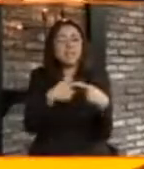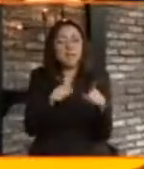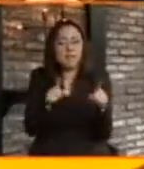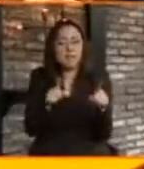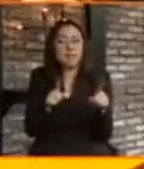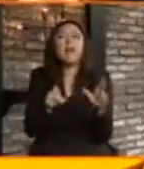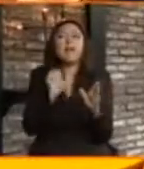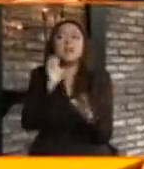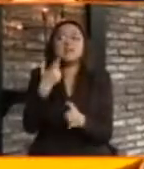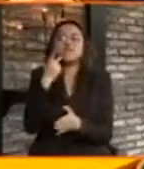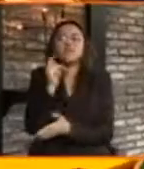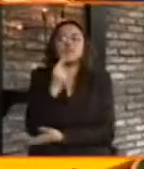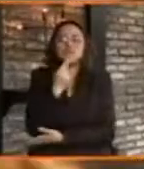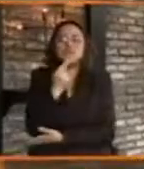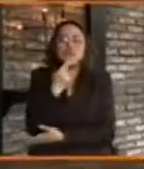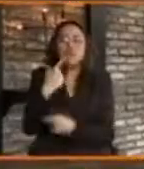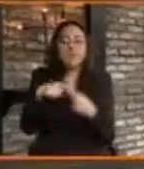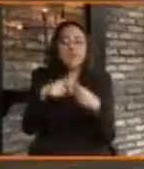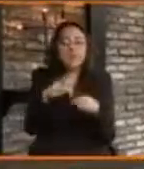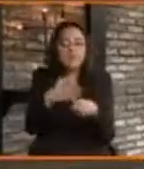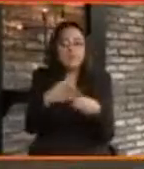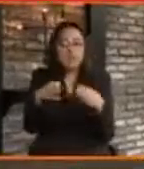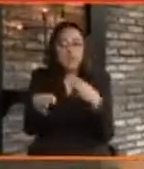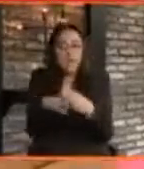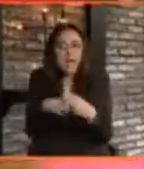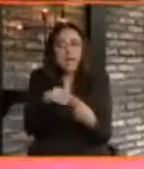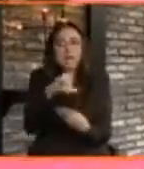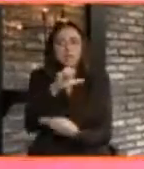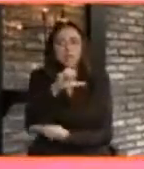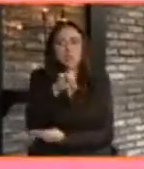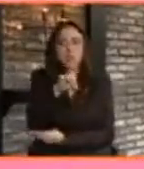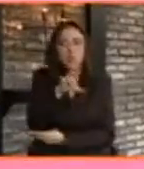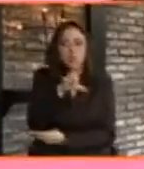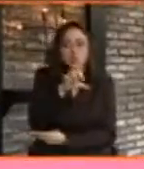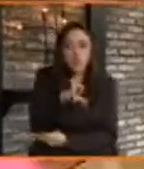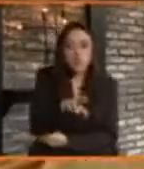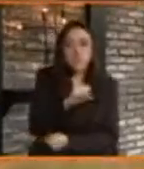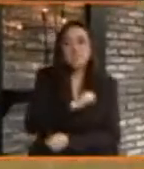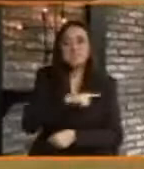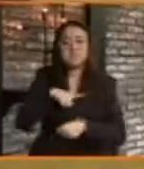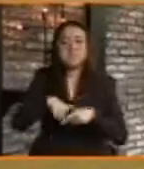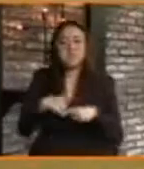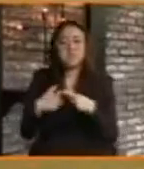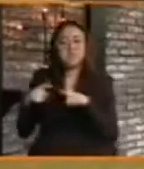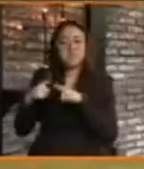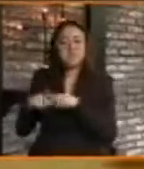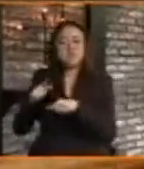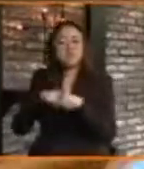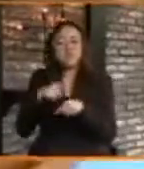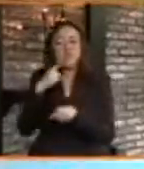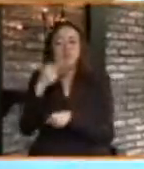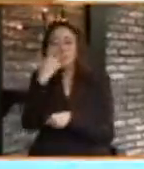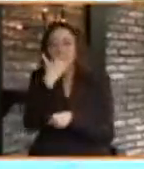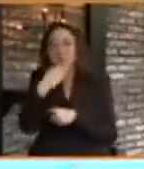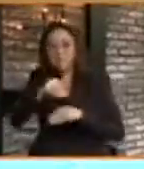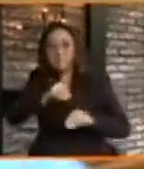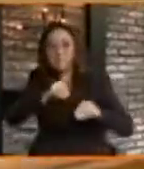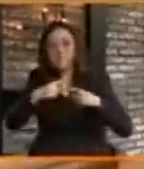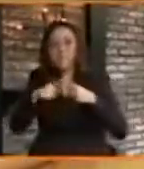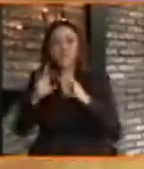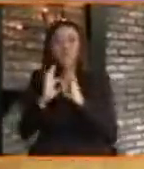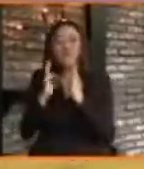uses raw materials and spices to put together a beautiful combination